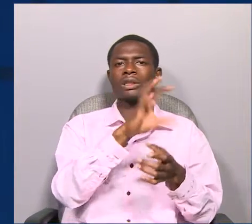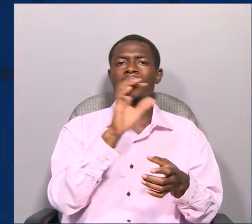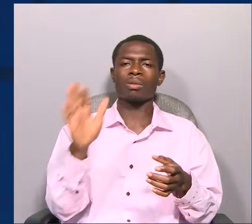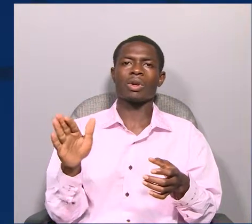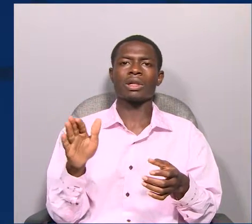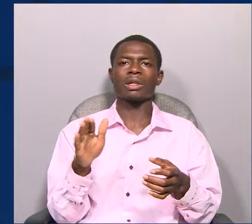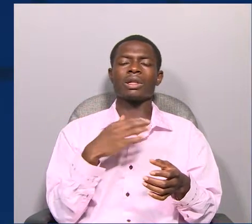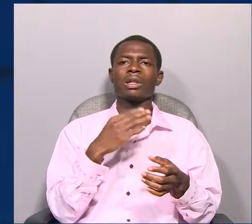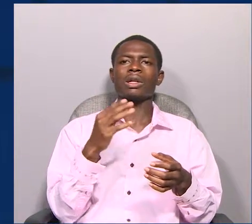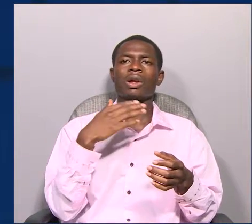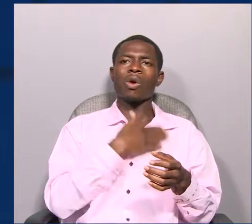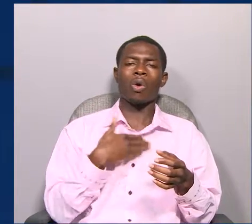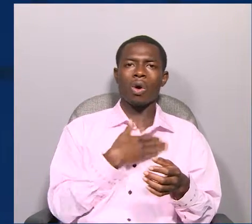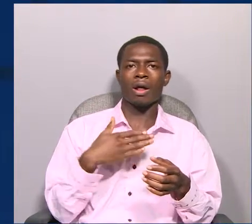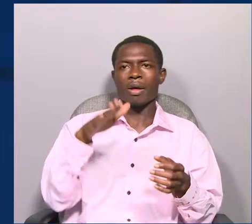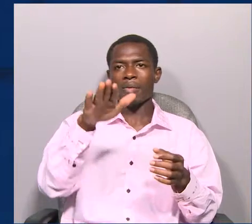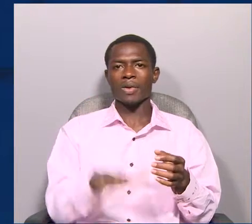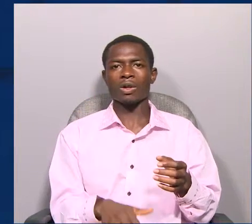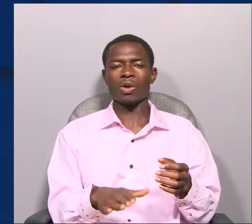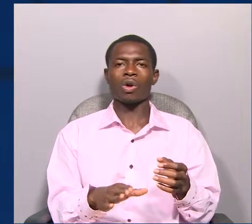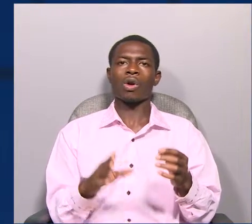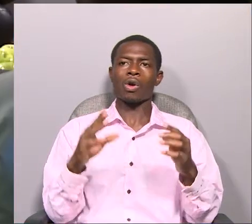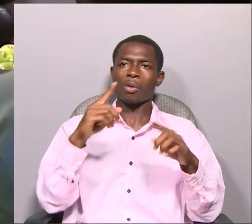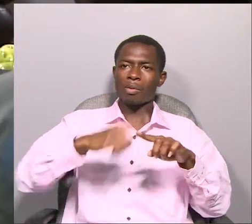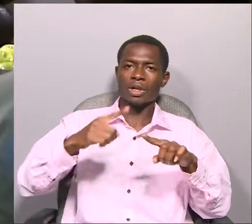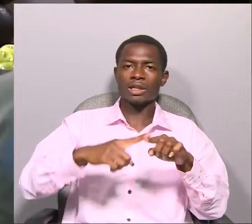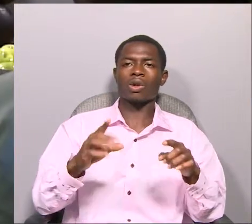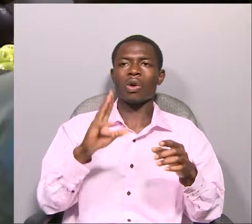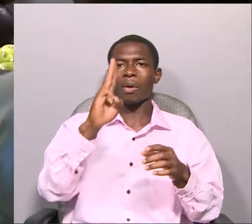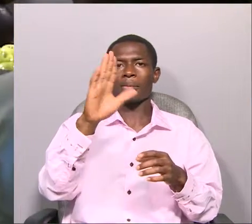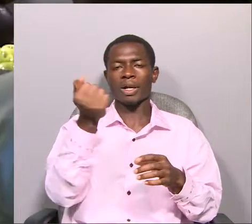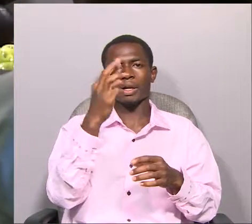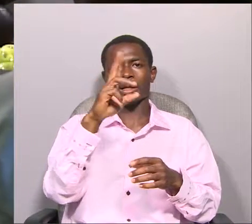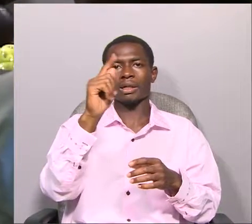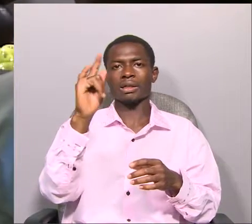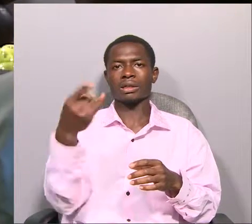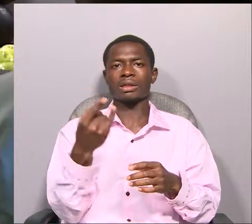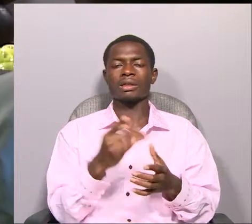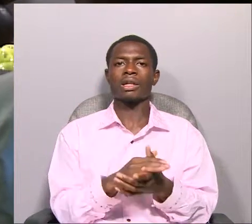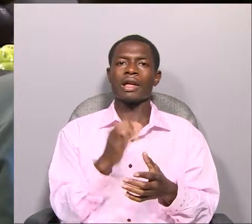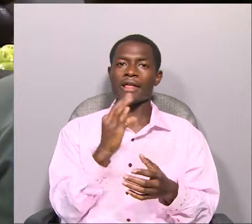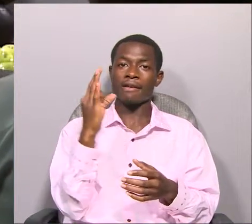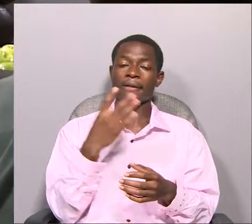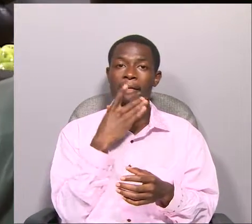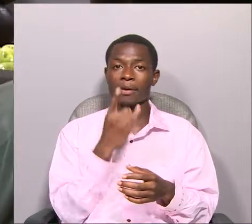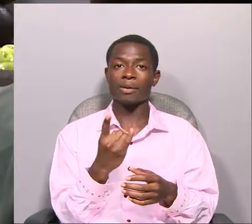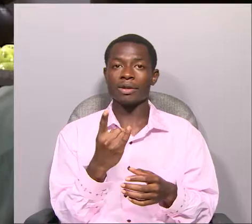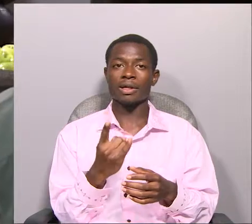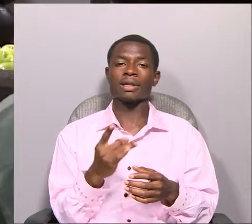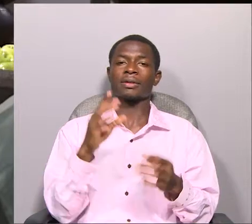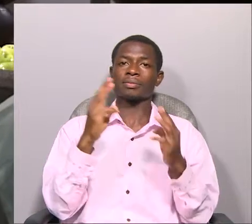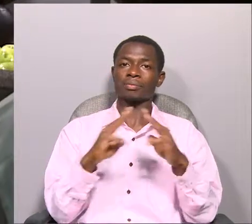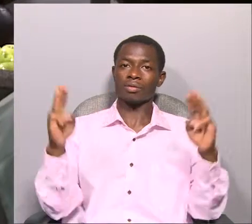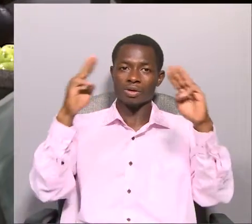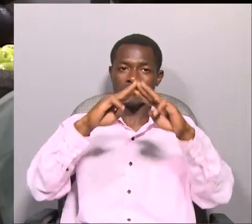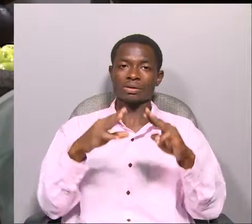must know someone, or you must belong to a political party. If there are youth councils, be